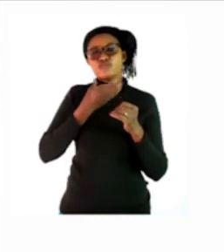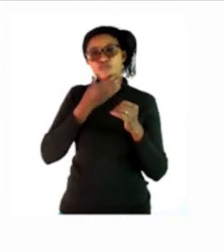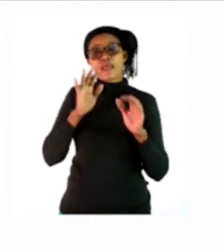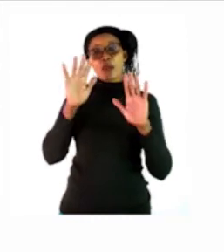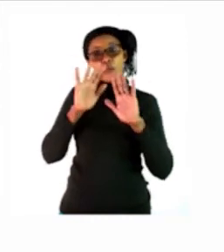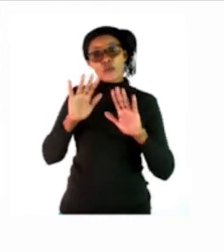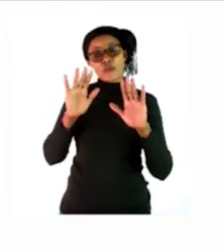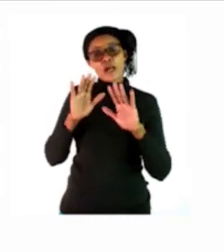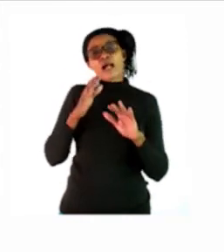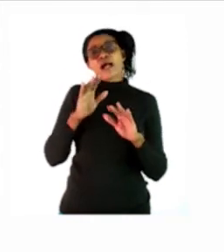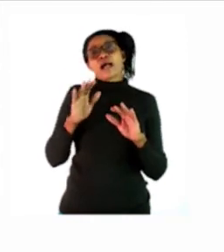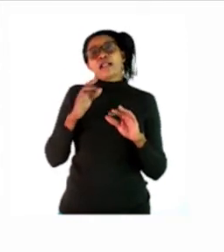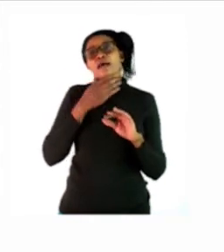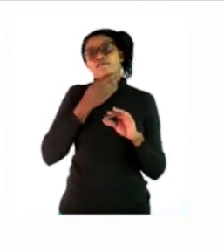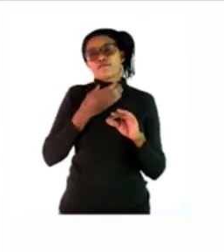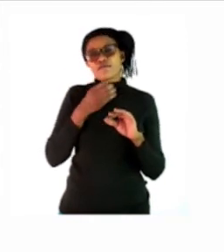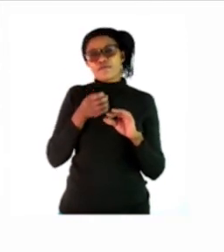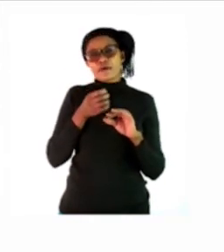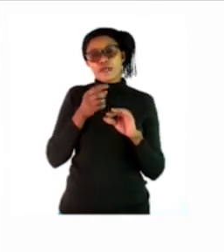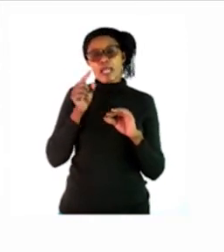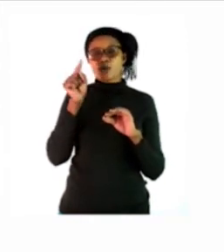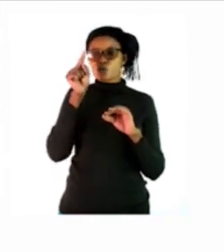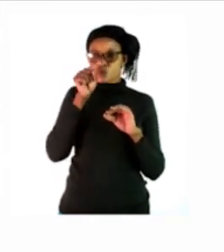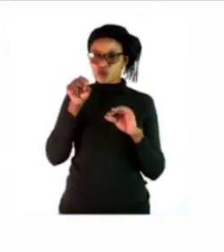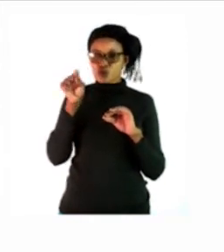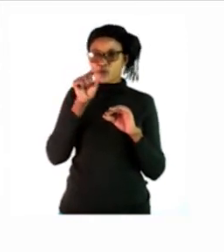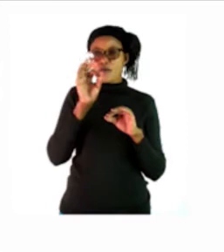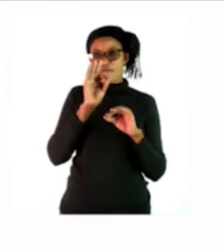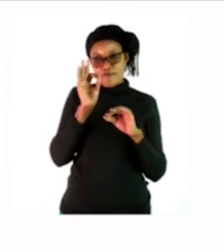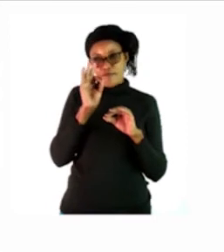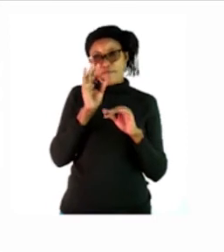frog and circle only the